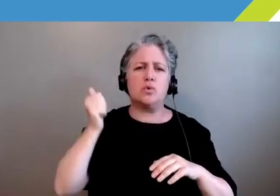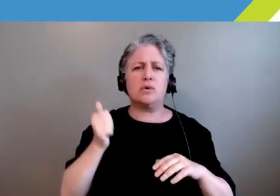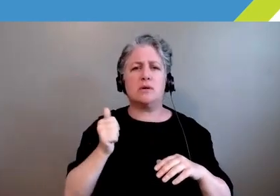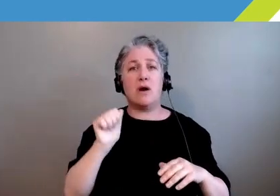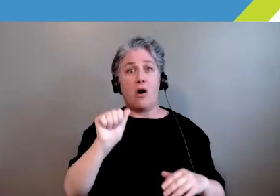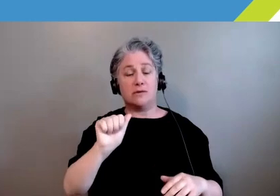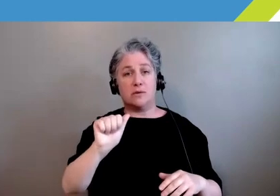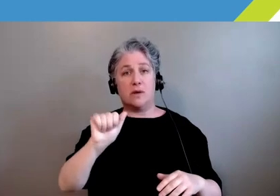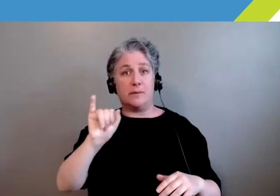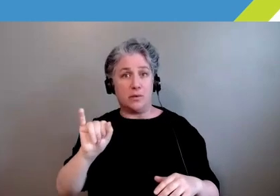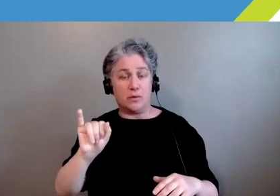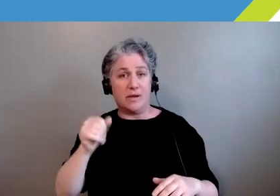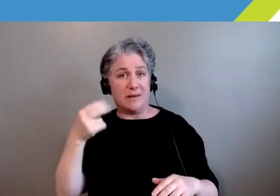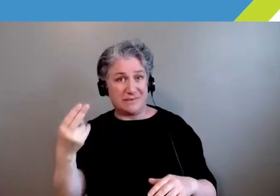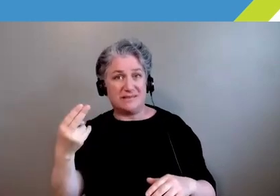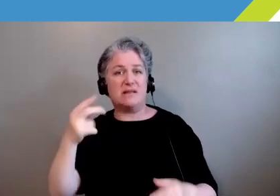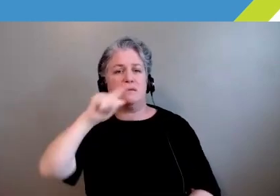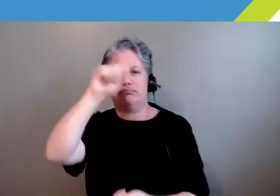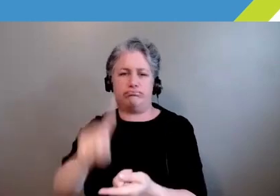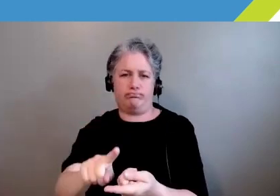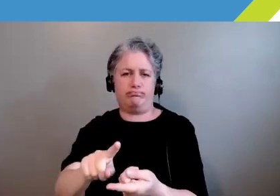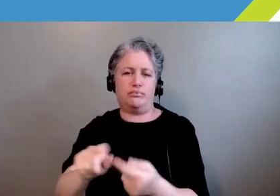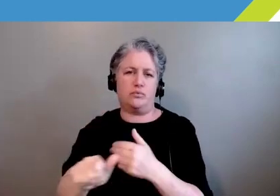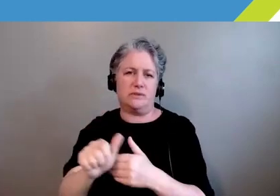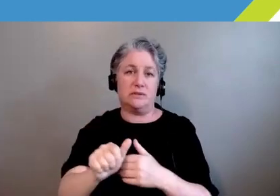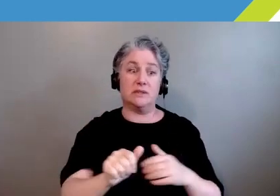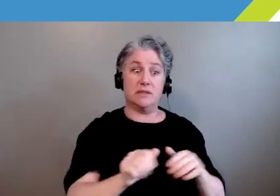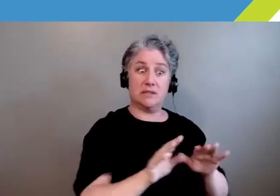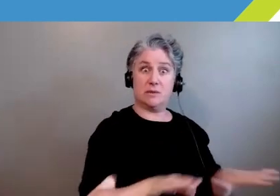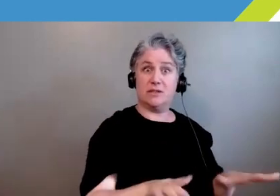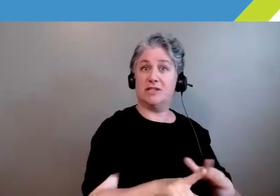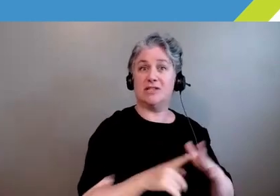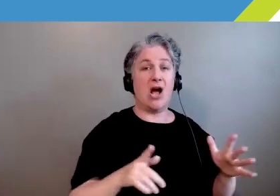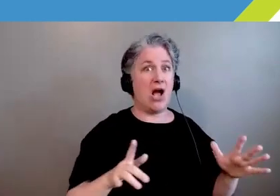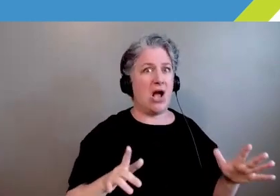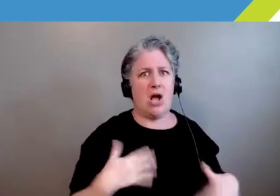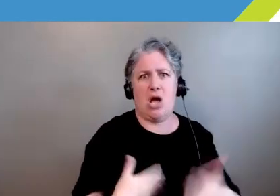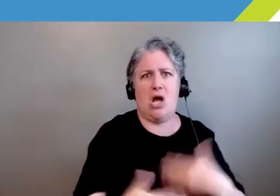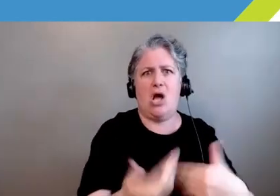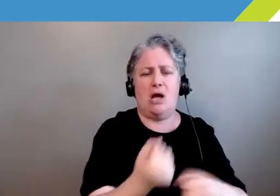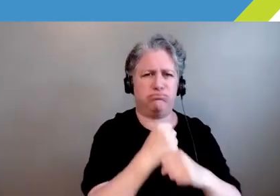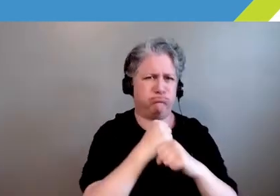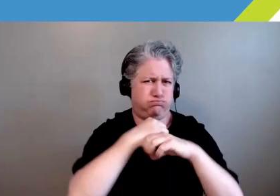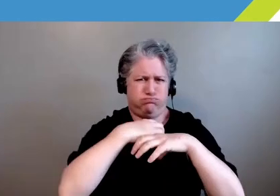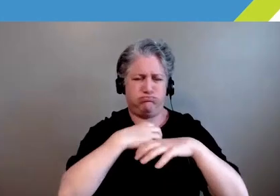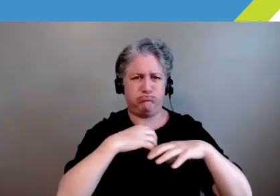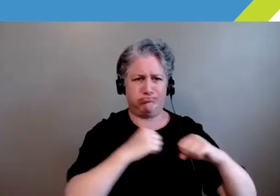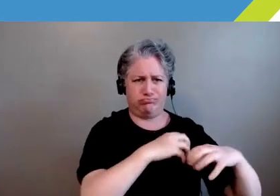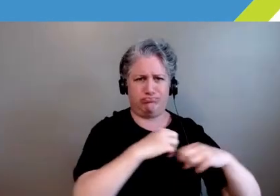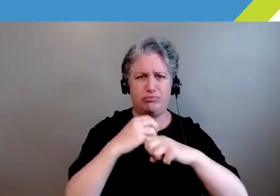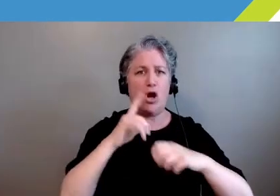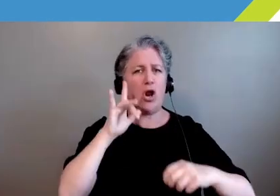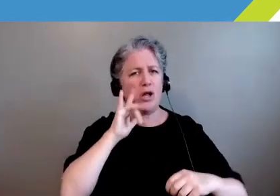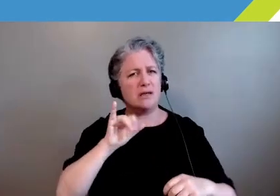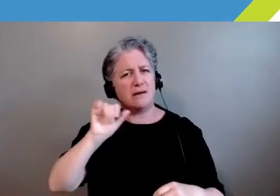down. And that's because when this disease presents in children, it starts with a flurry of activity that's very inflamed, often looks like